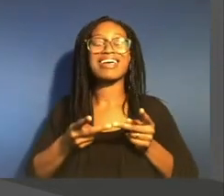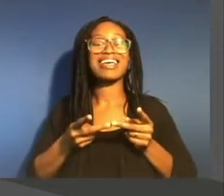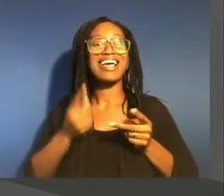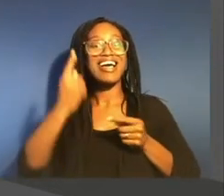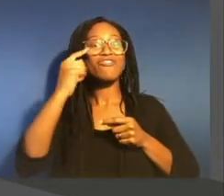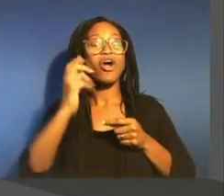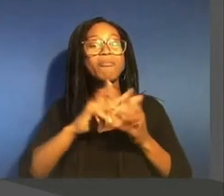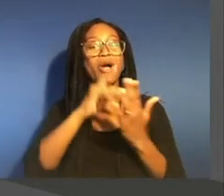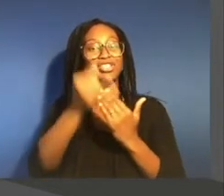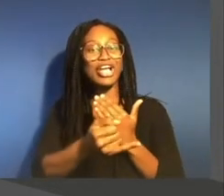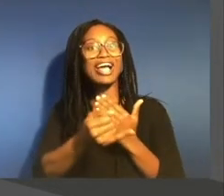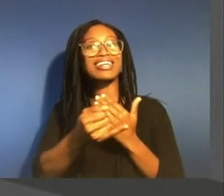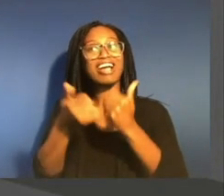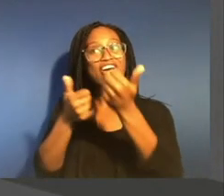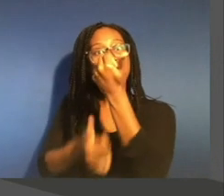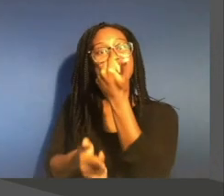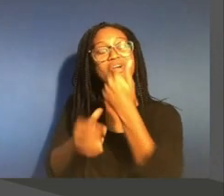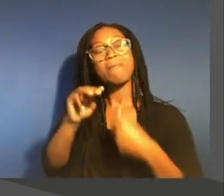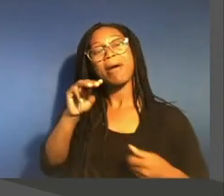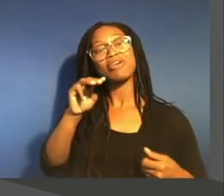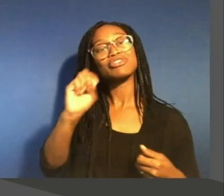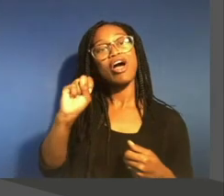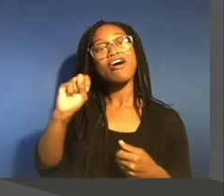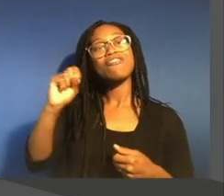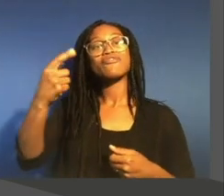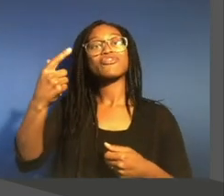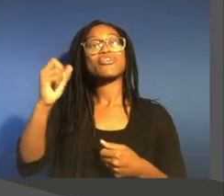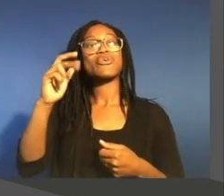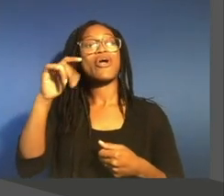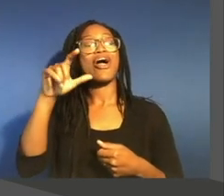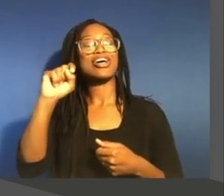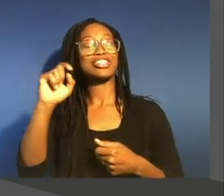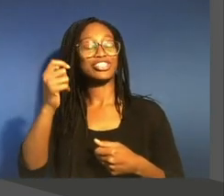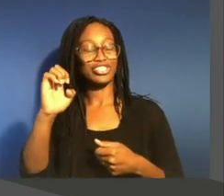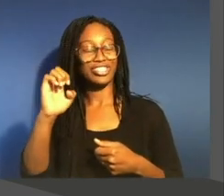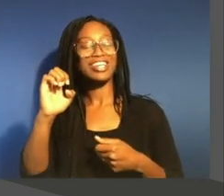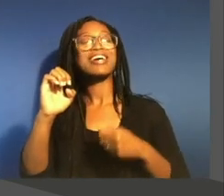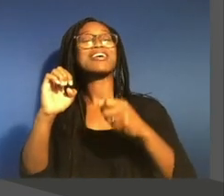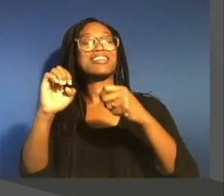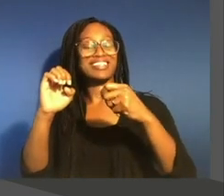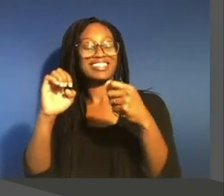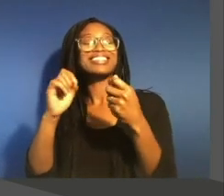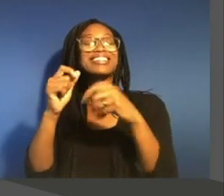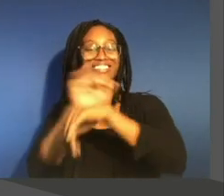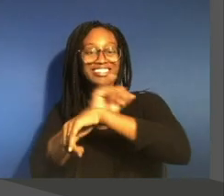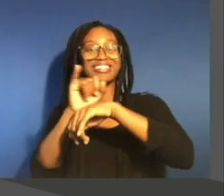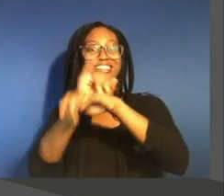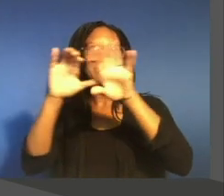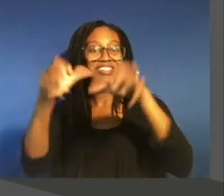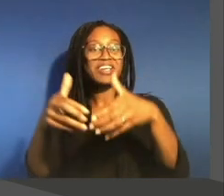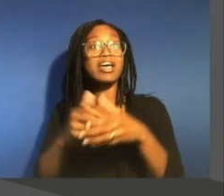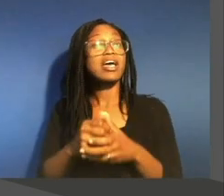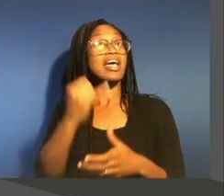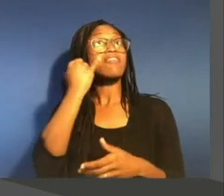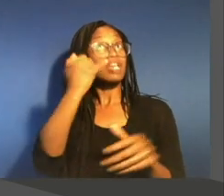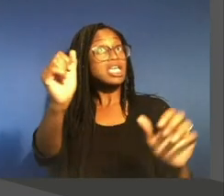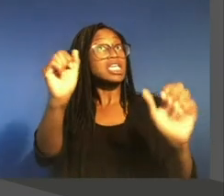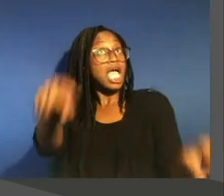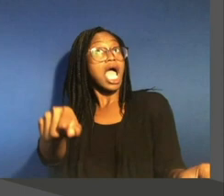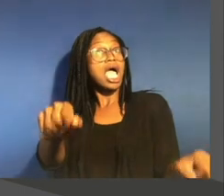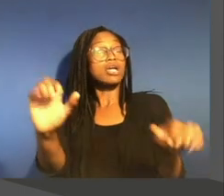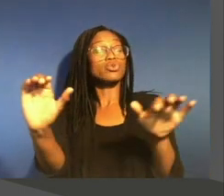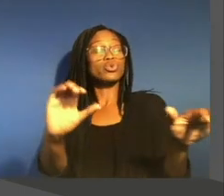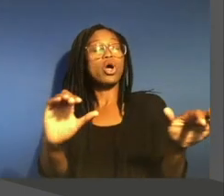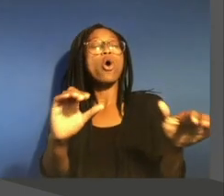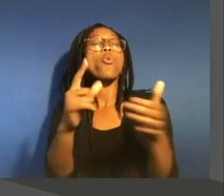Microsoft Garage presidency. When we say that something can be done, the first question is, what can be done? And doing